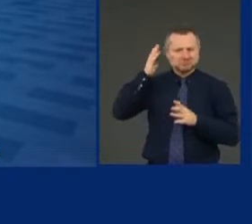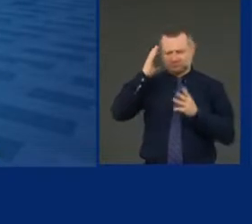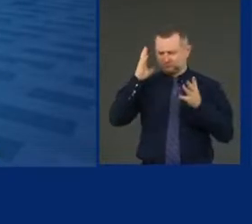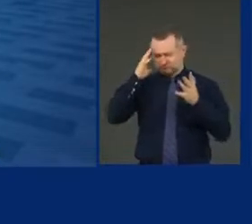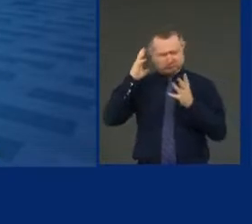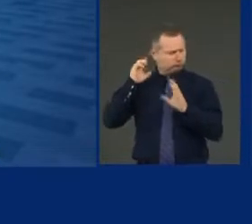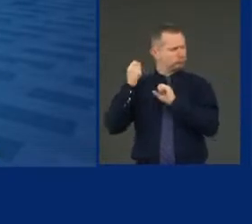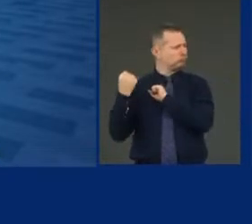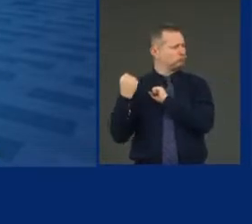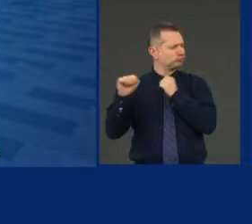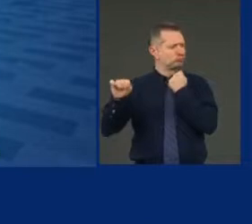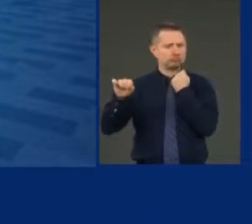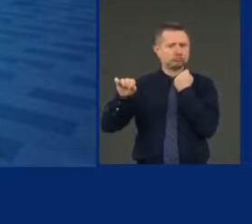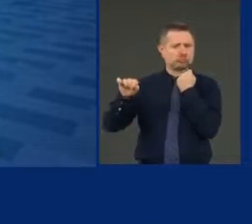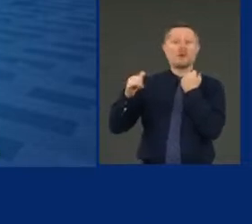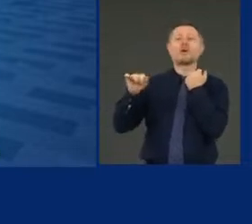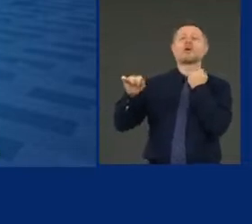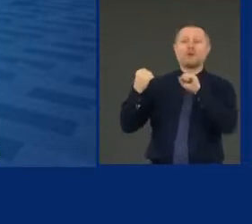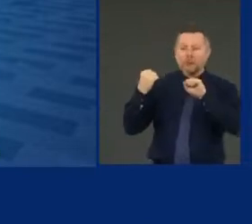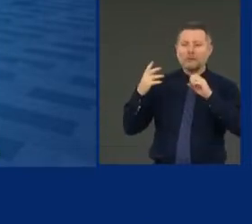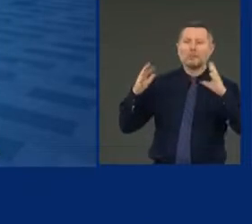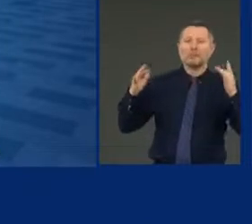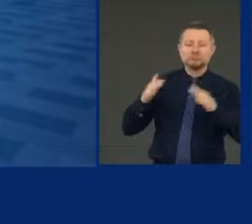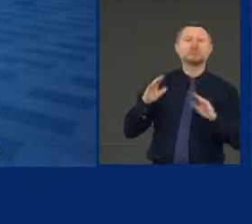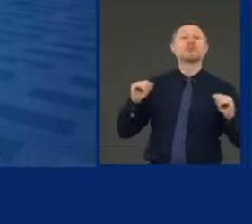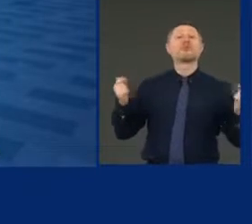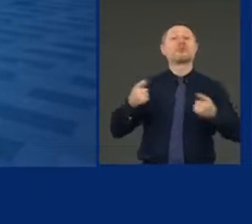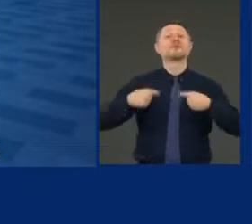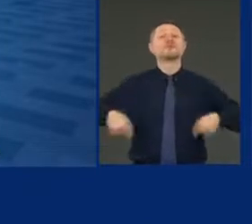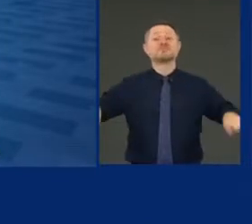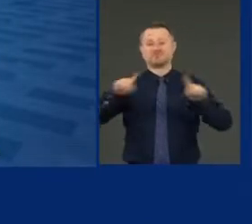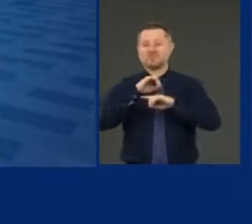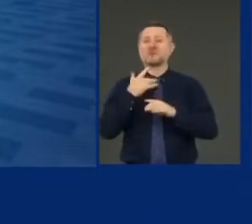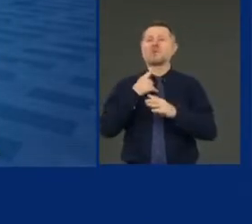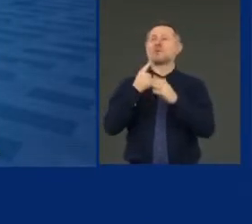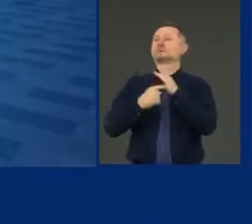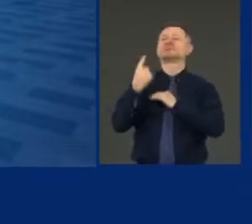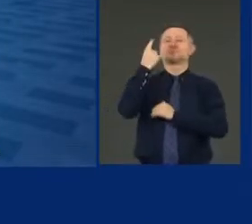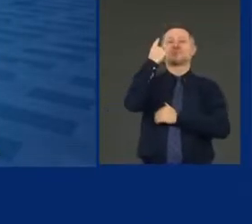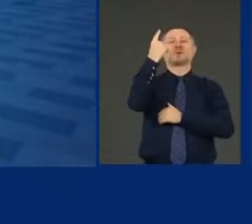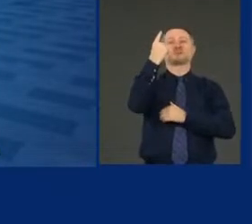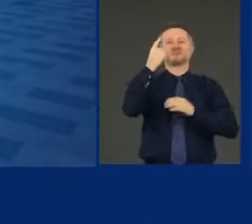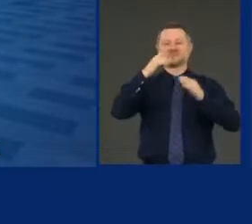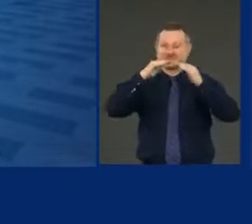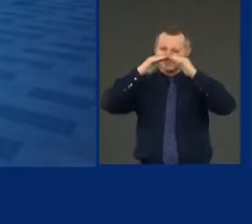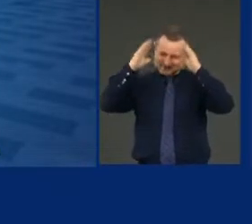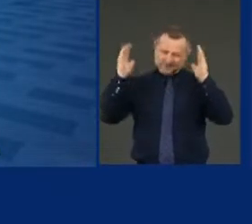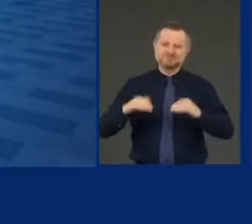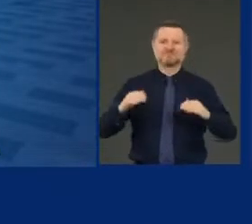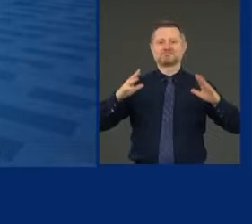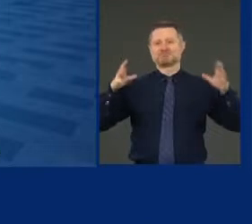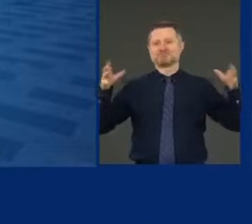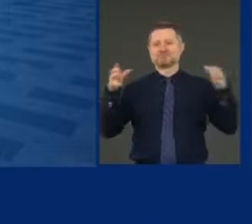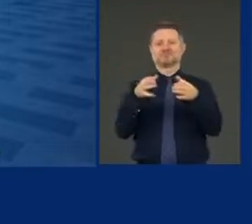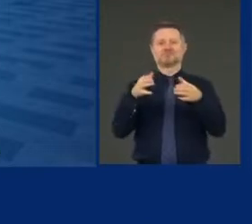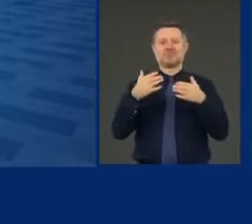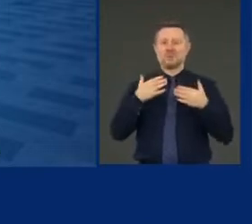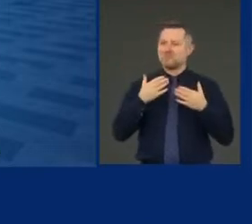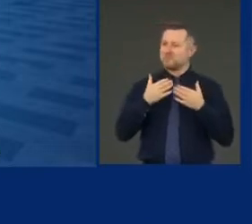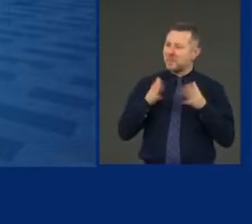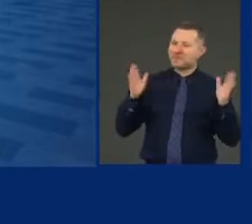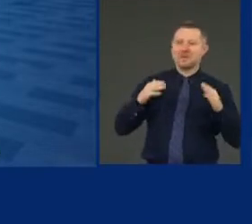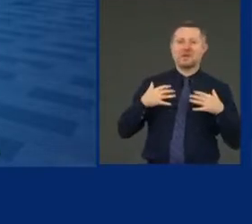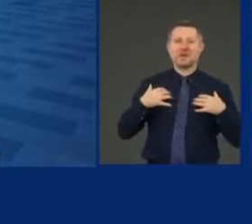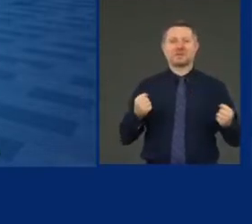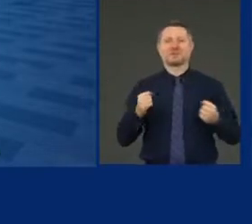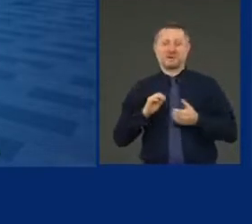managed as one public health system. And that's a dramatic difference from anything that happened before. And